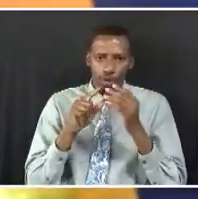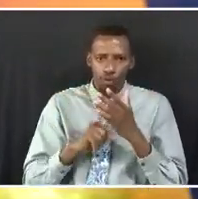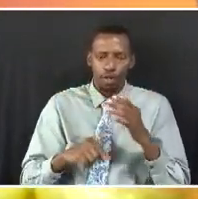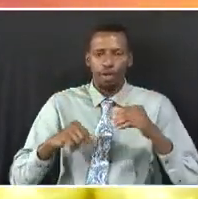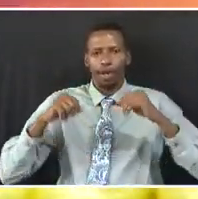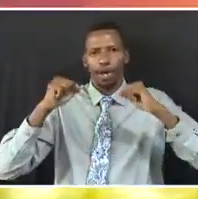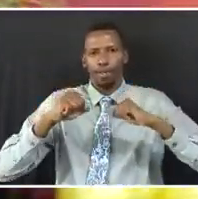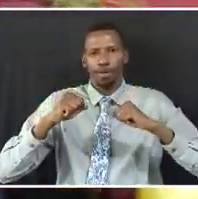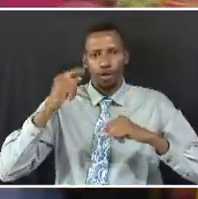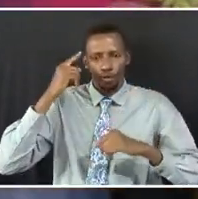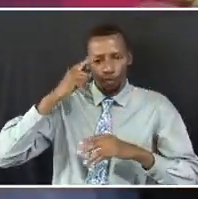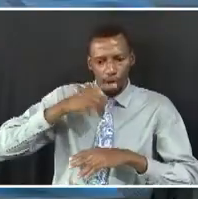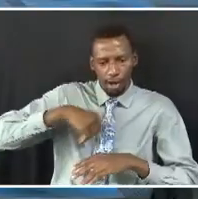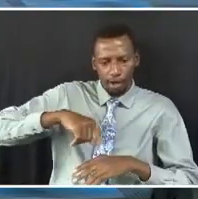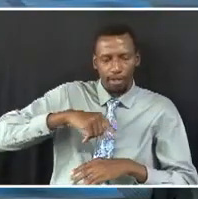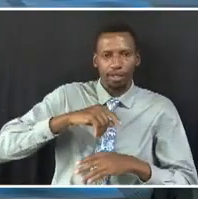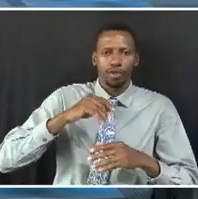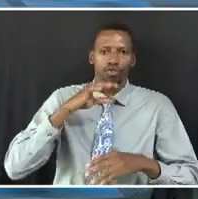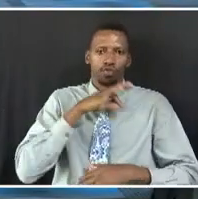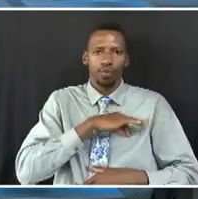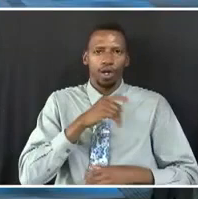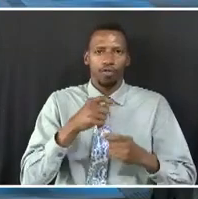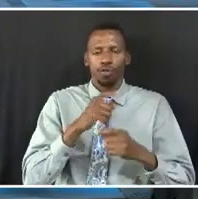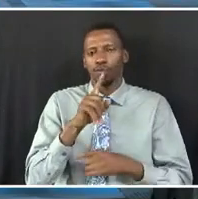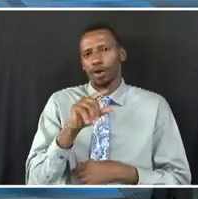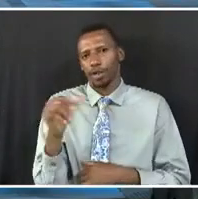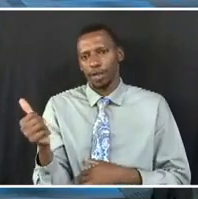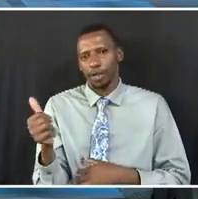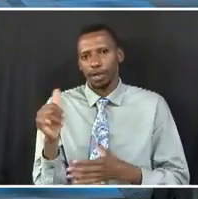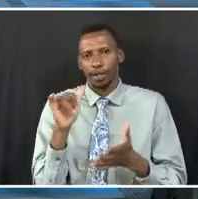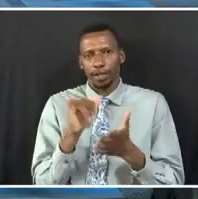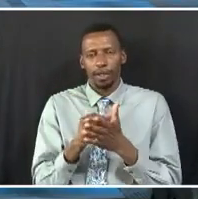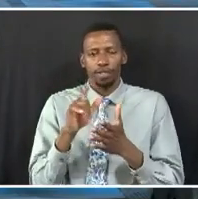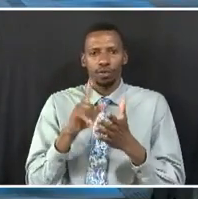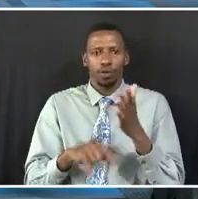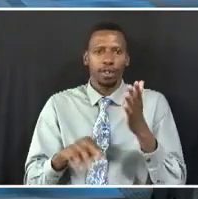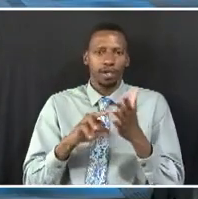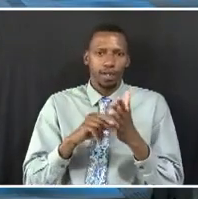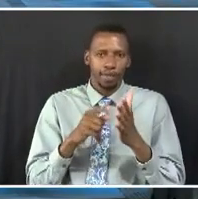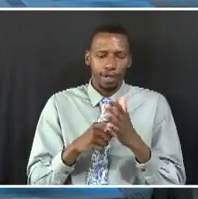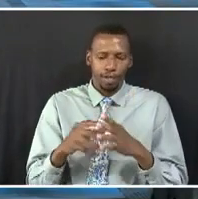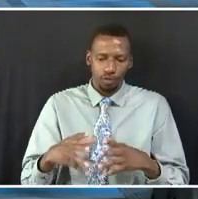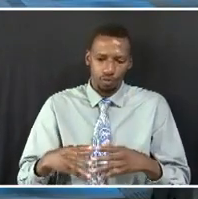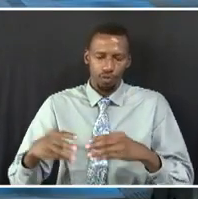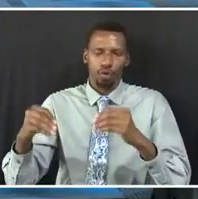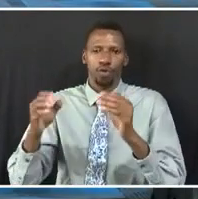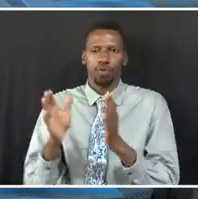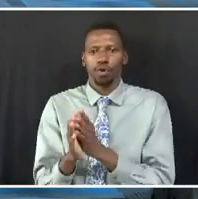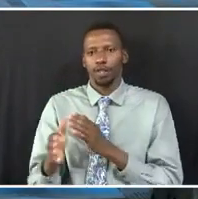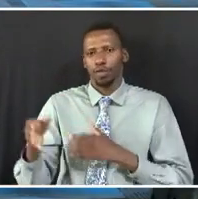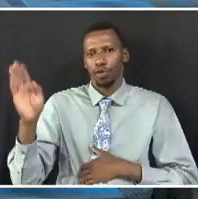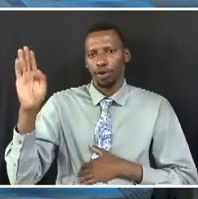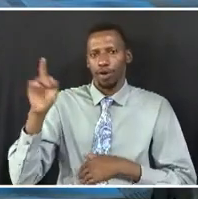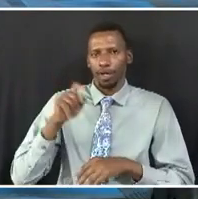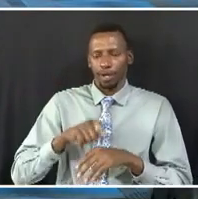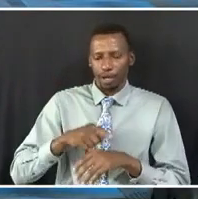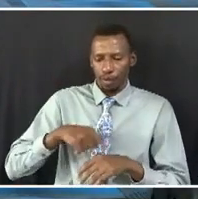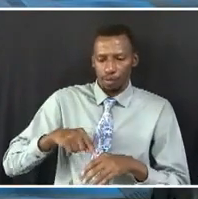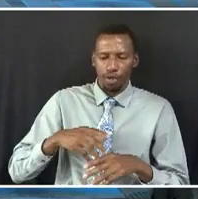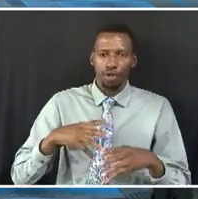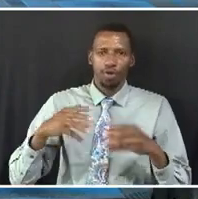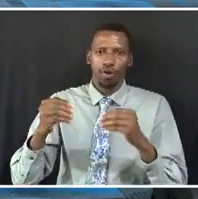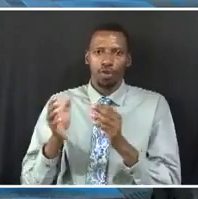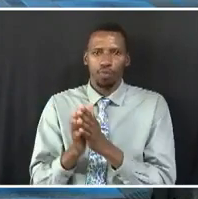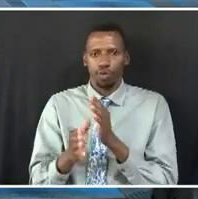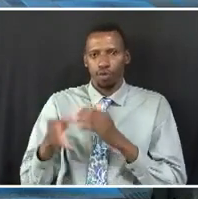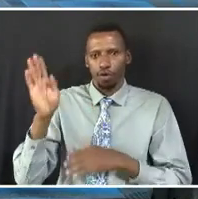us to benefit from one another. That is what it means to go with God. When we go with God, we benefit people.